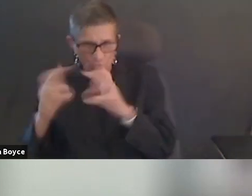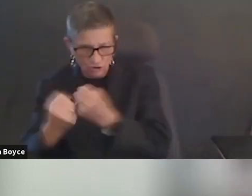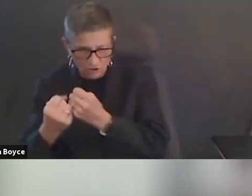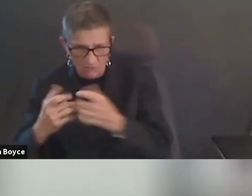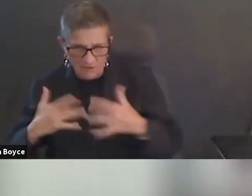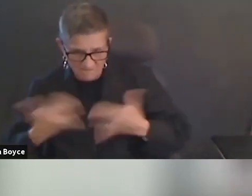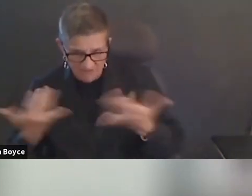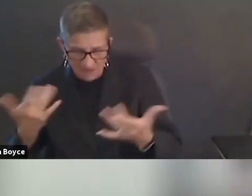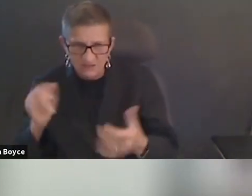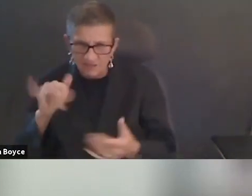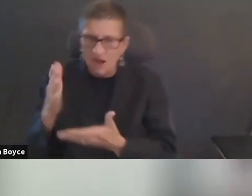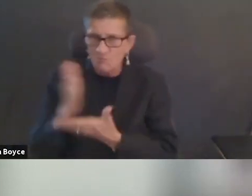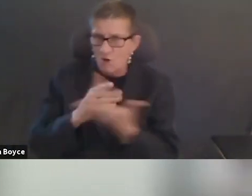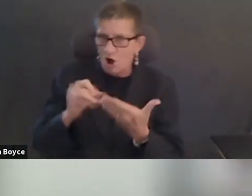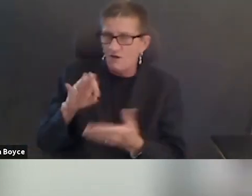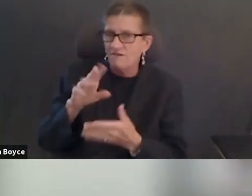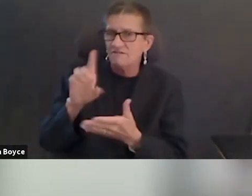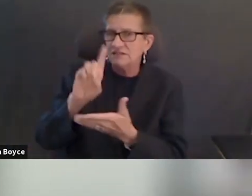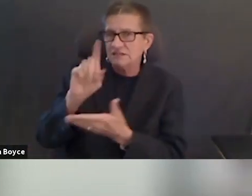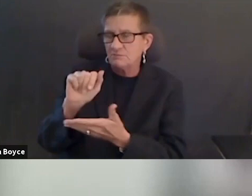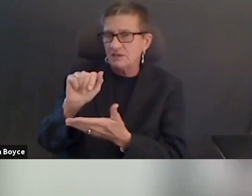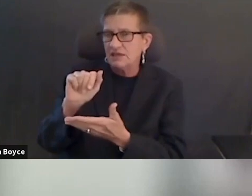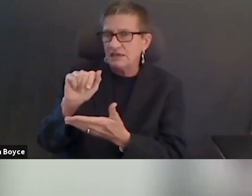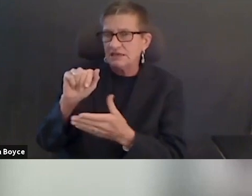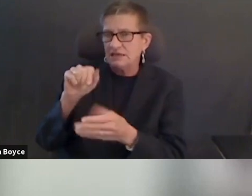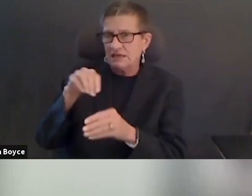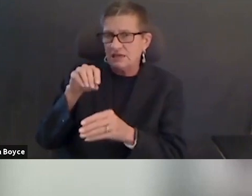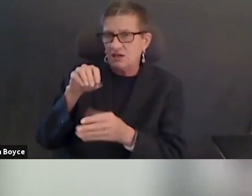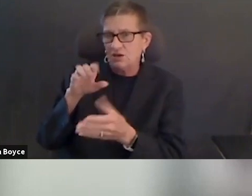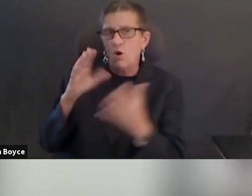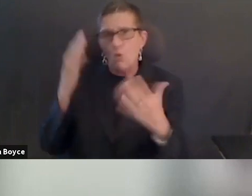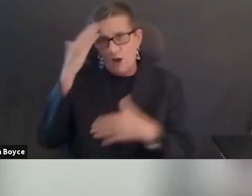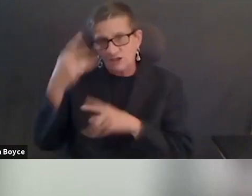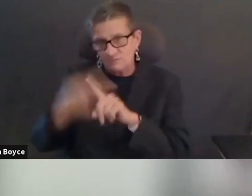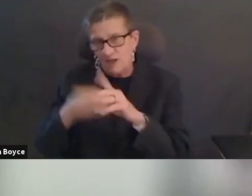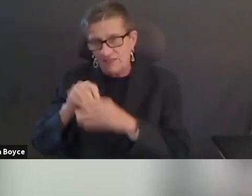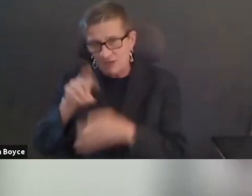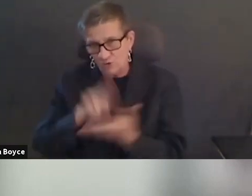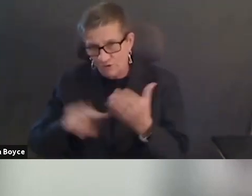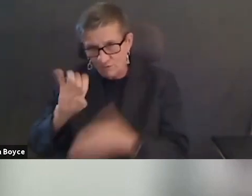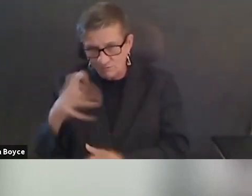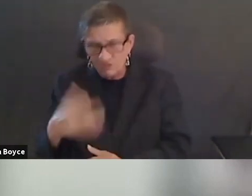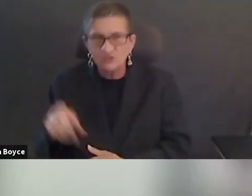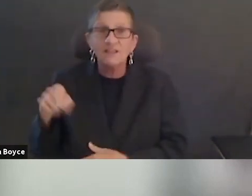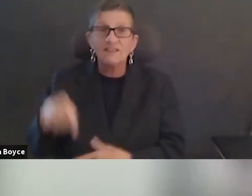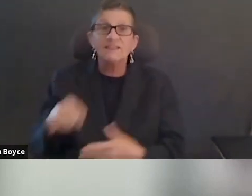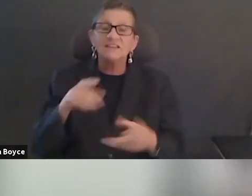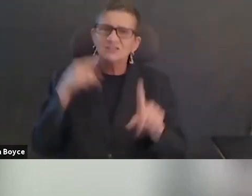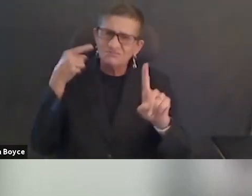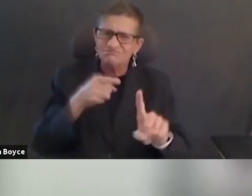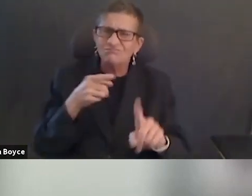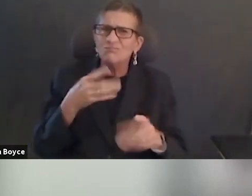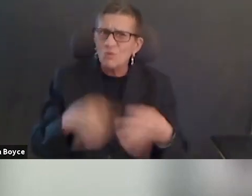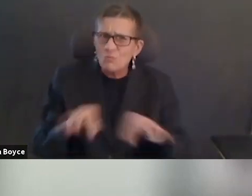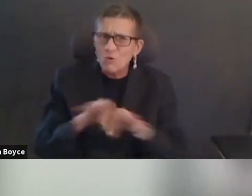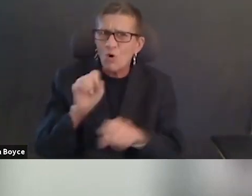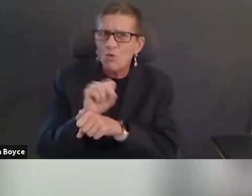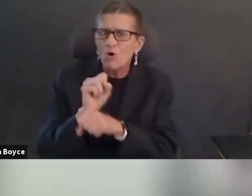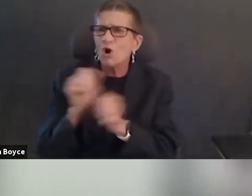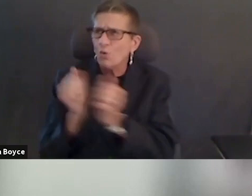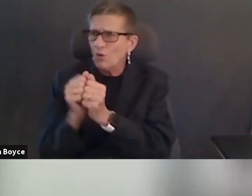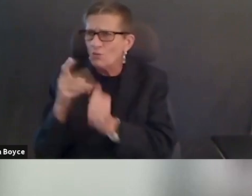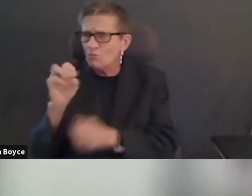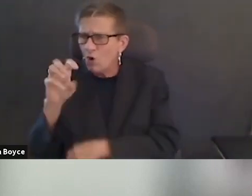of the university's Disability Community Month activities. These events grew out of the important work of the Provost Inclusion,